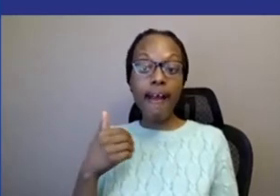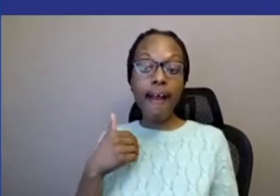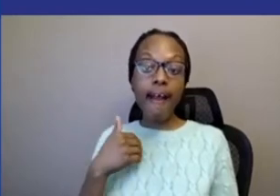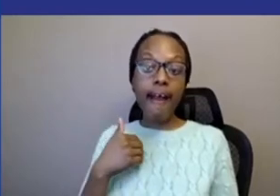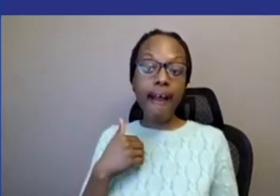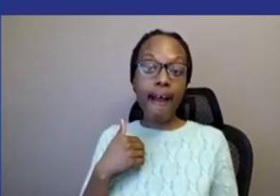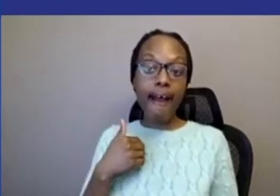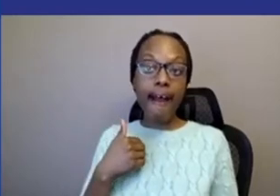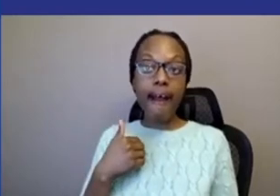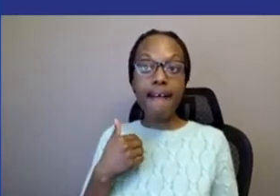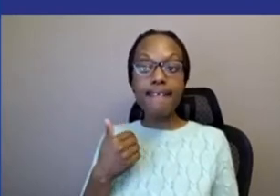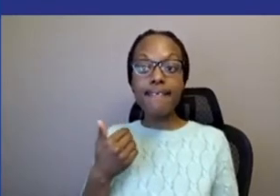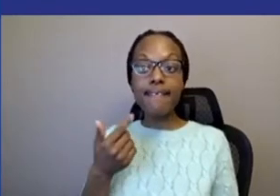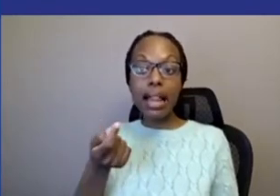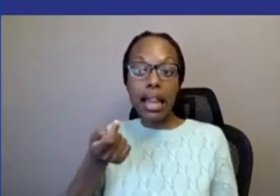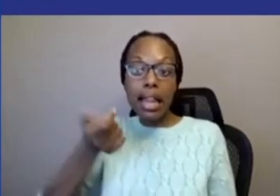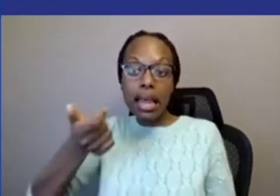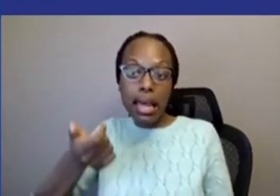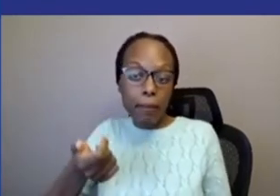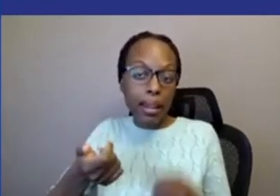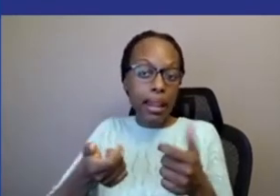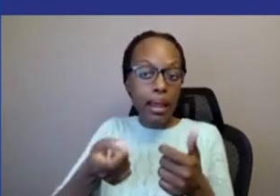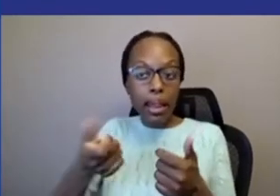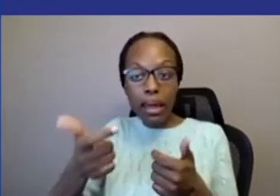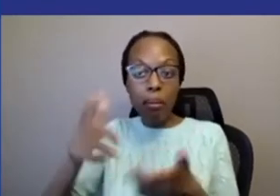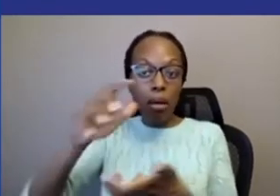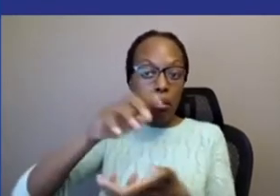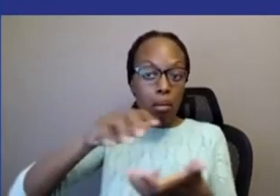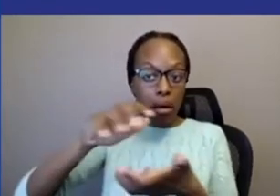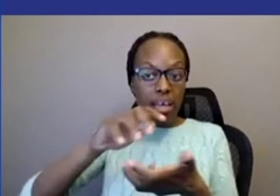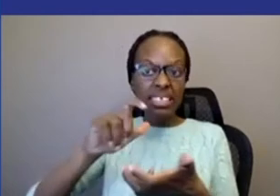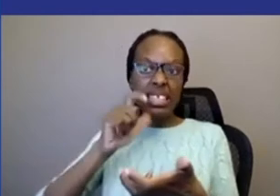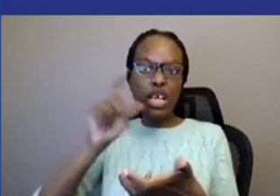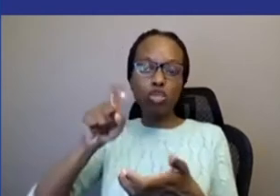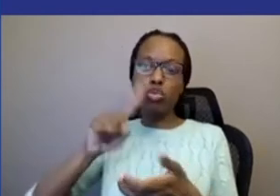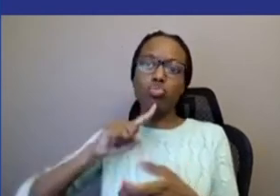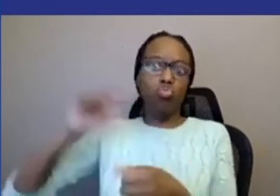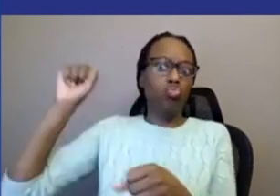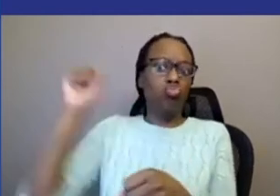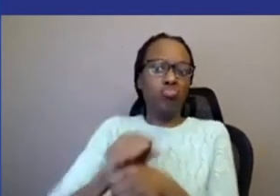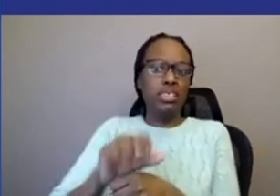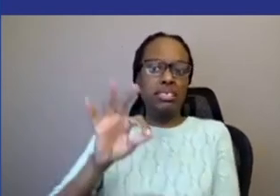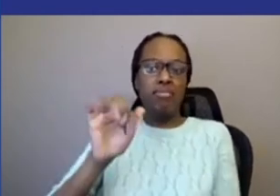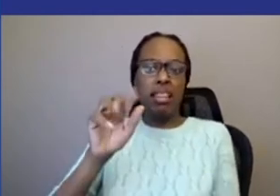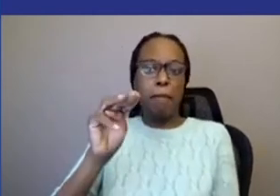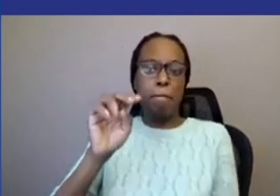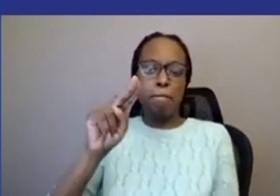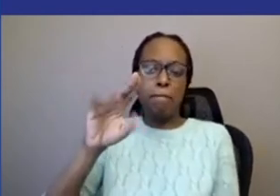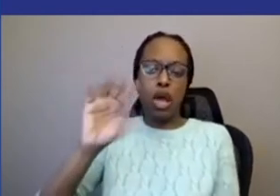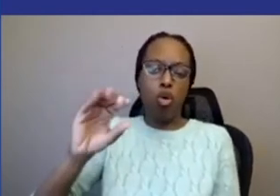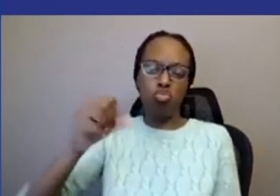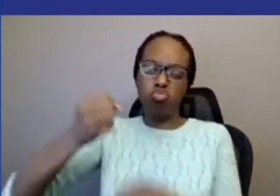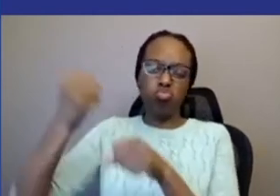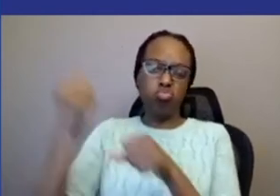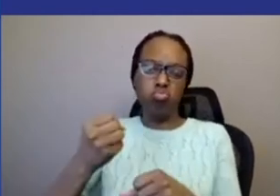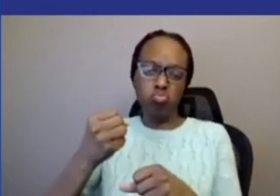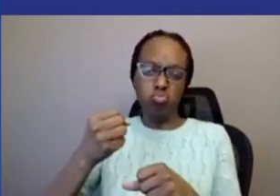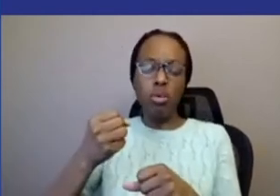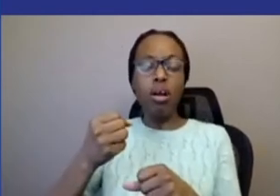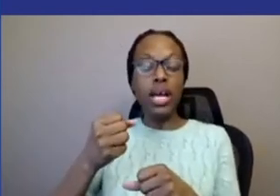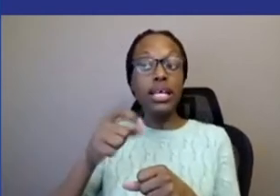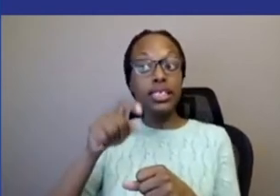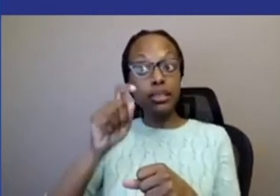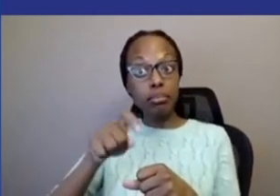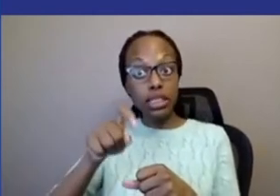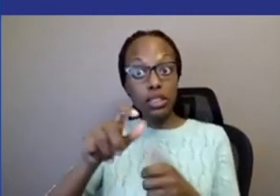of, it's not meant to be a hardcore flamenco number, for instance. It's meant to have a lot of other things. That is